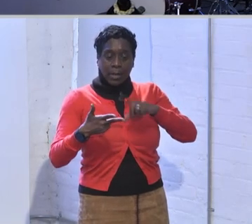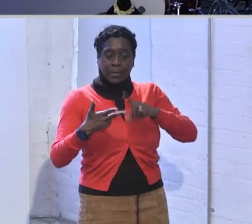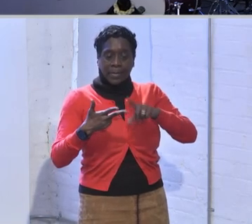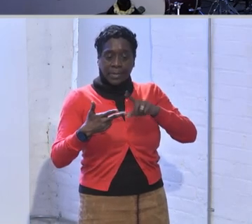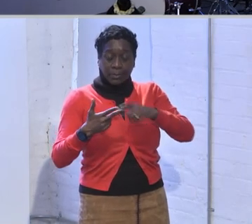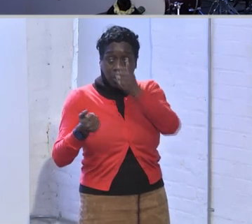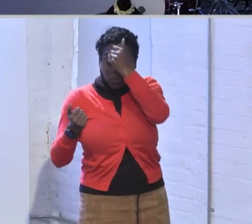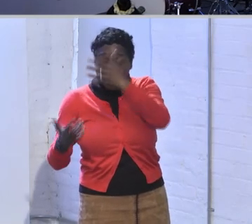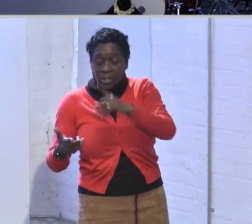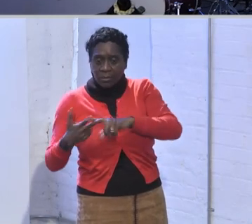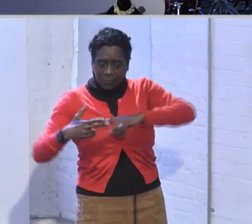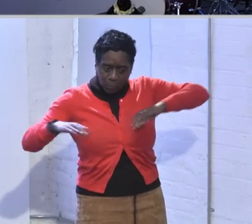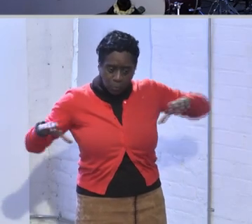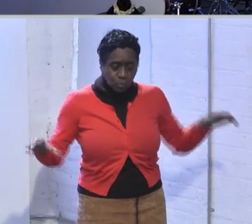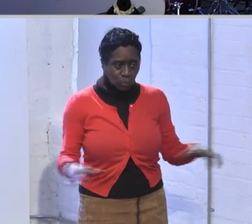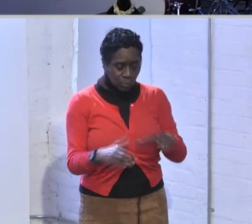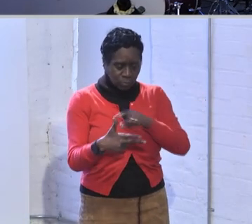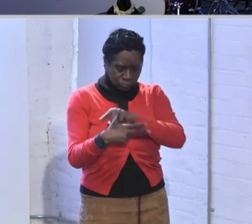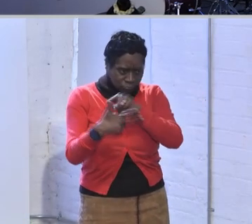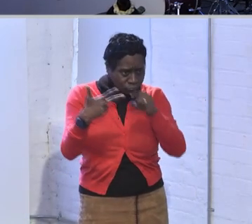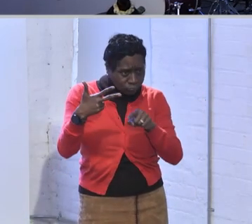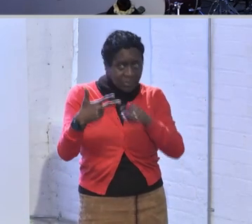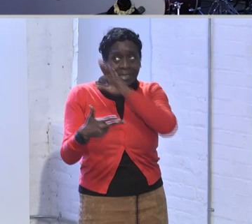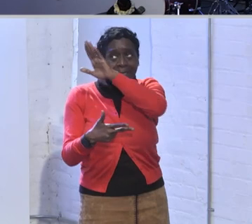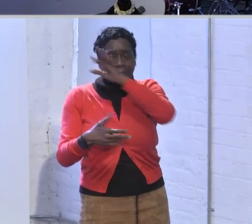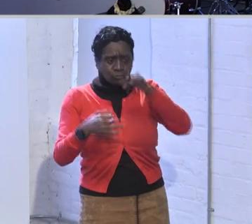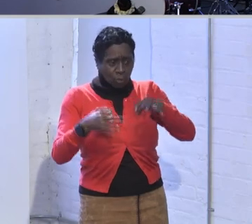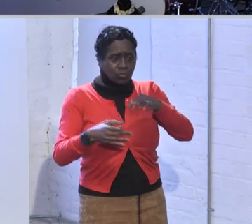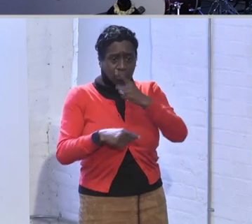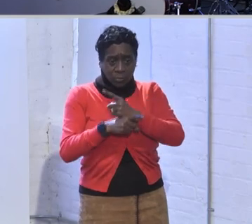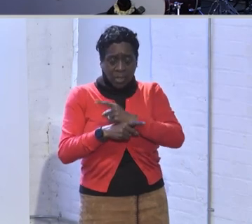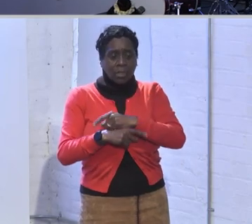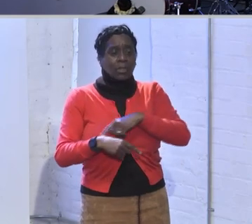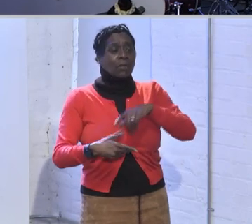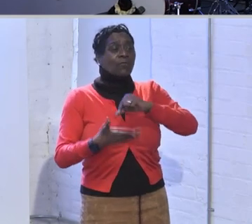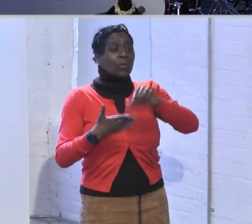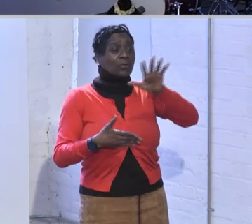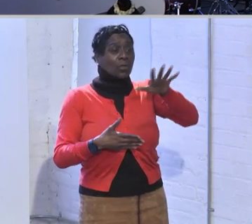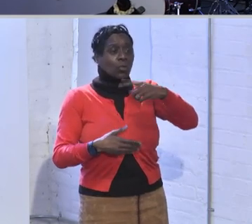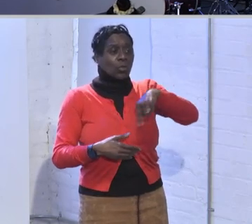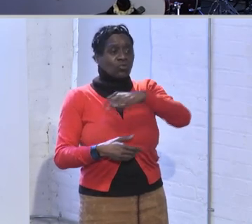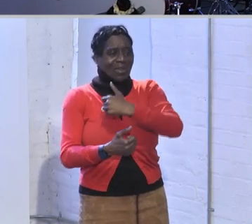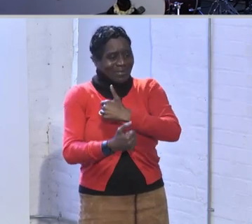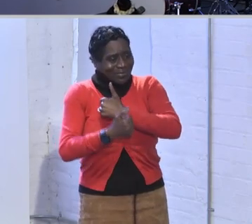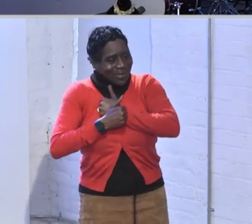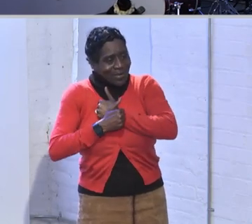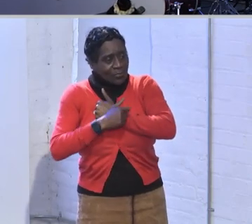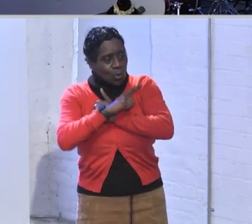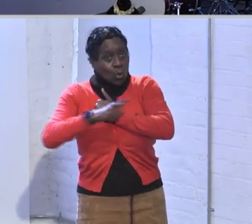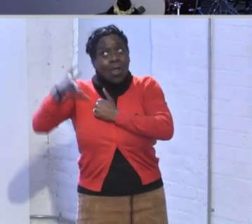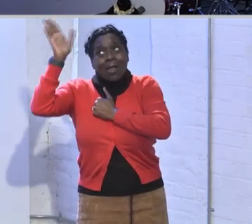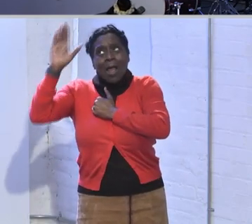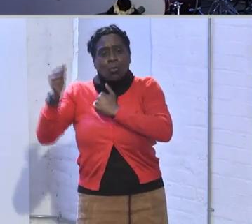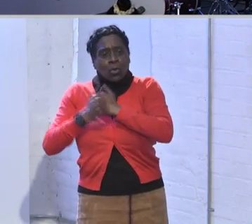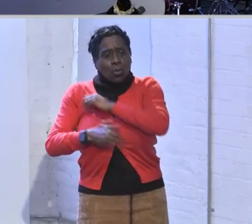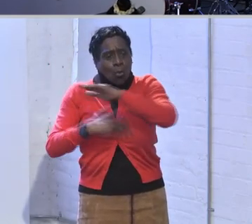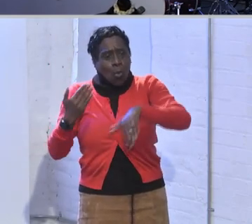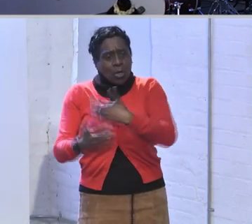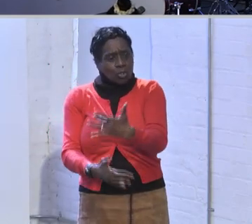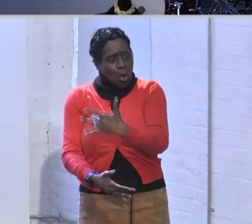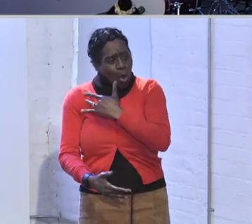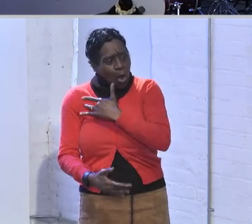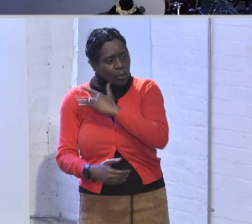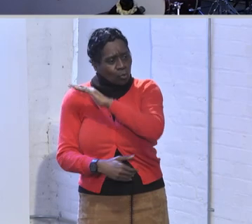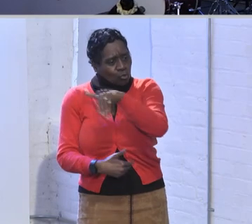obedient to them, do them, his judgments. But in verse 5, thou shalt love the Lord thy God with all thine heart and with all thy